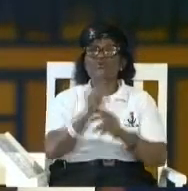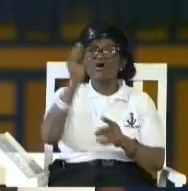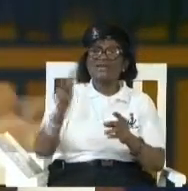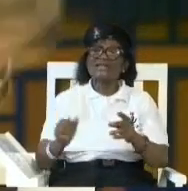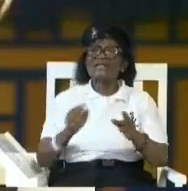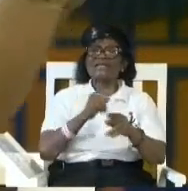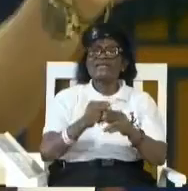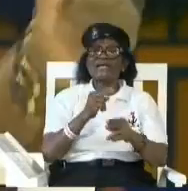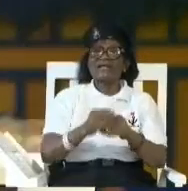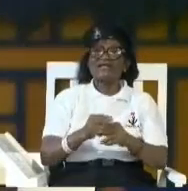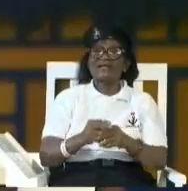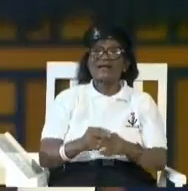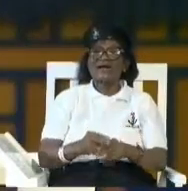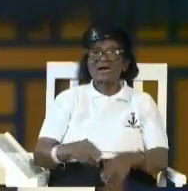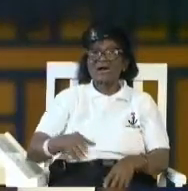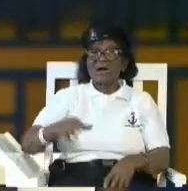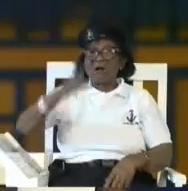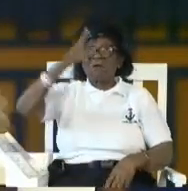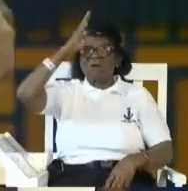Babake,